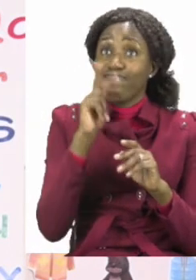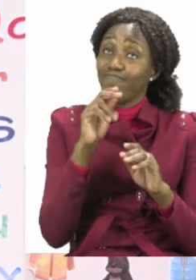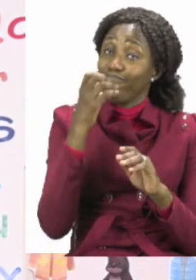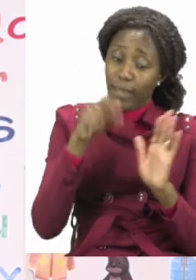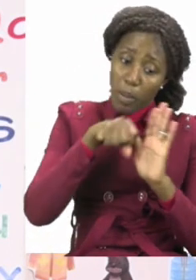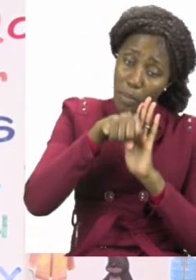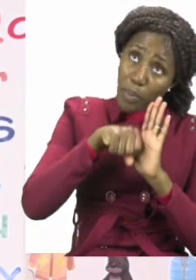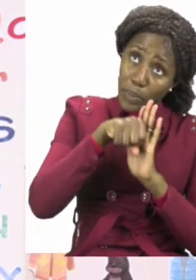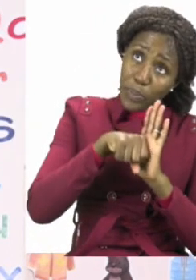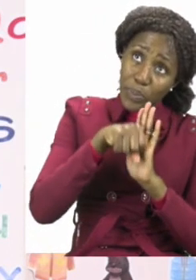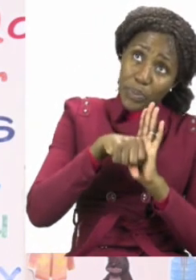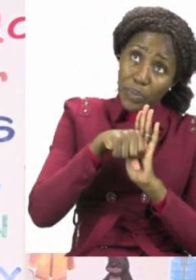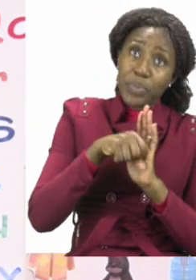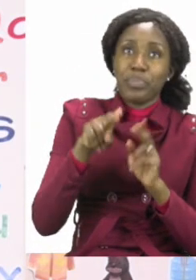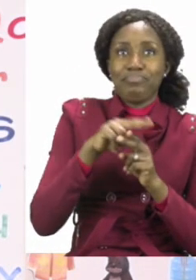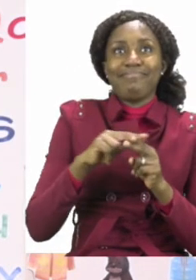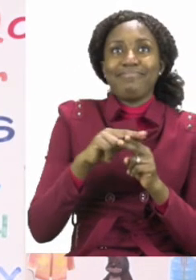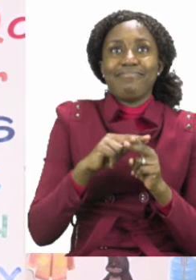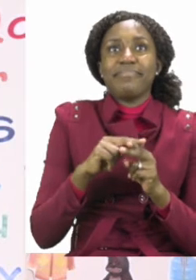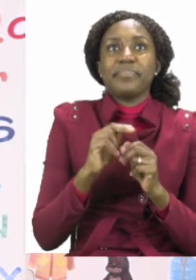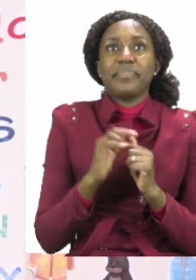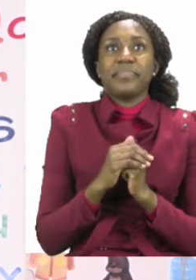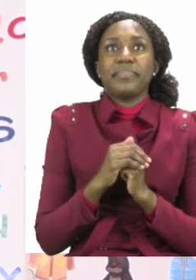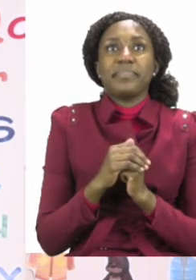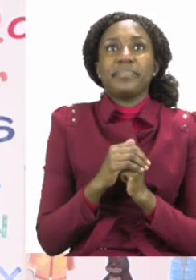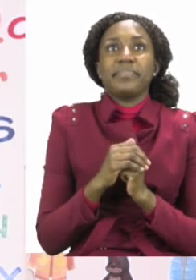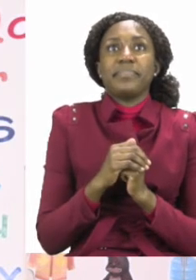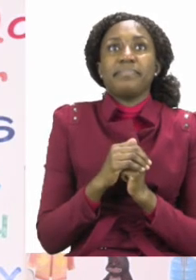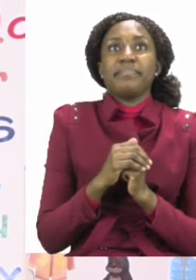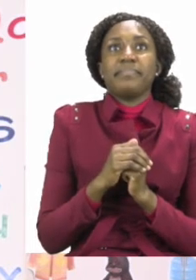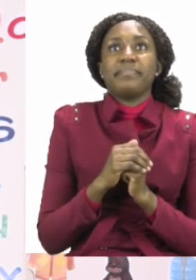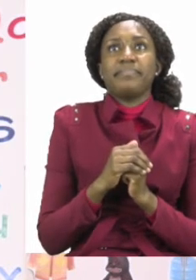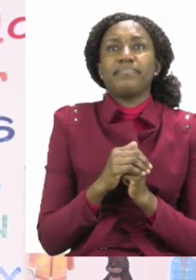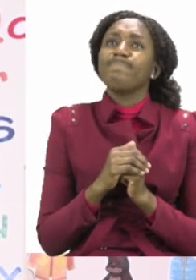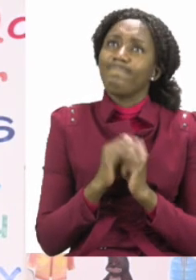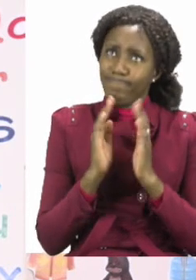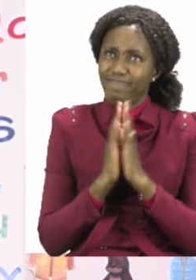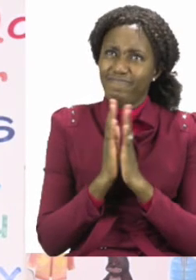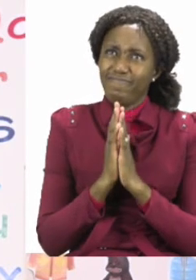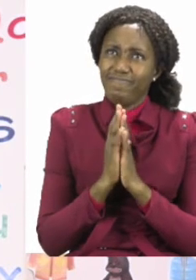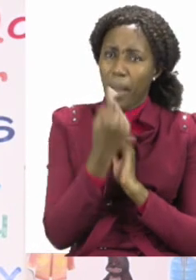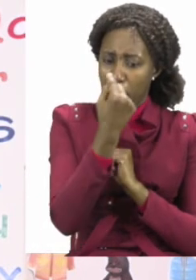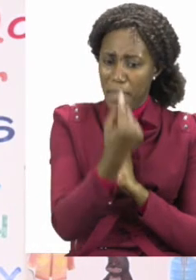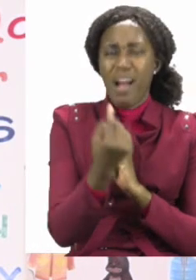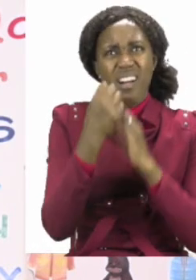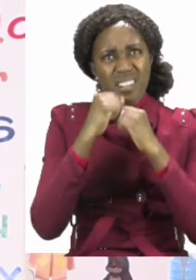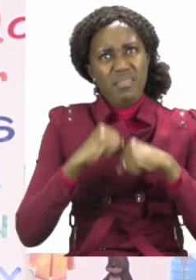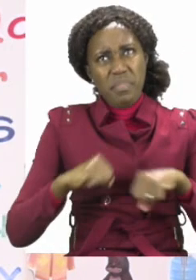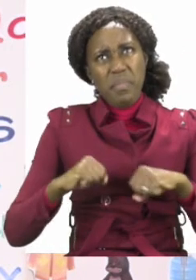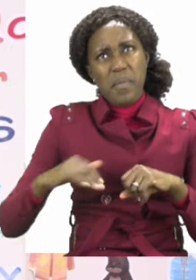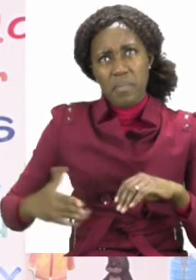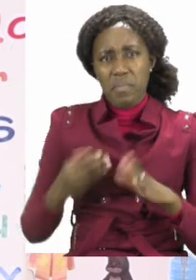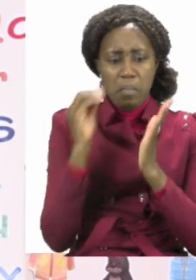some glue. So, remember, you can decide what you want to